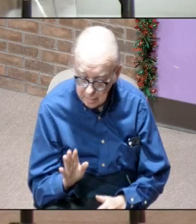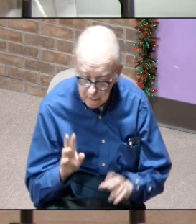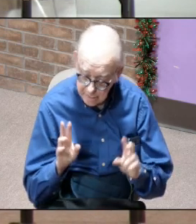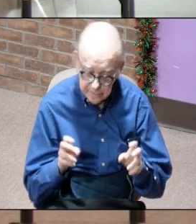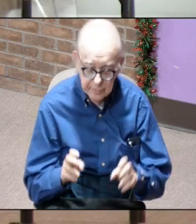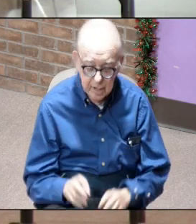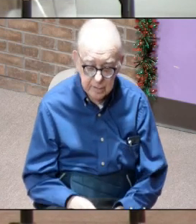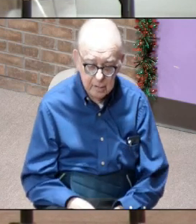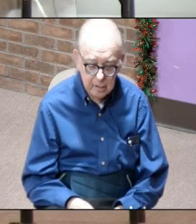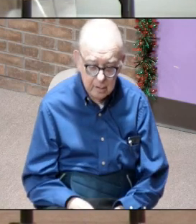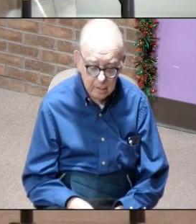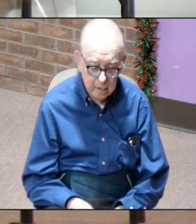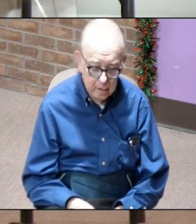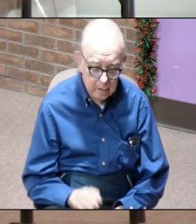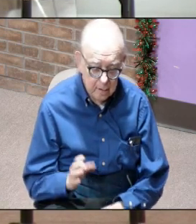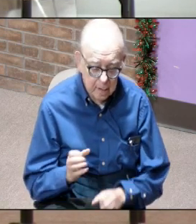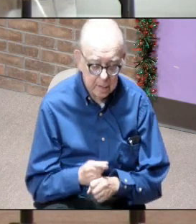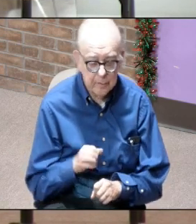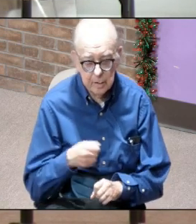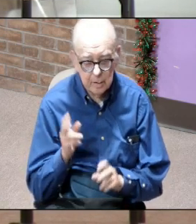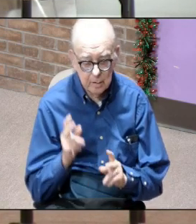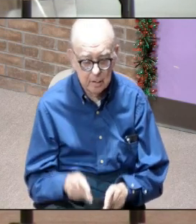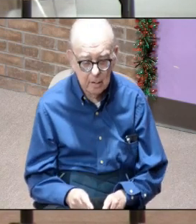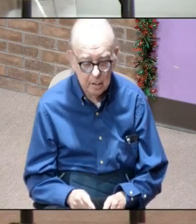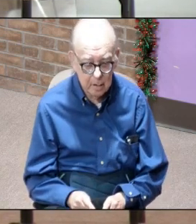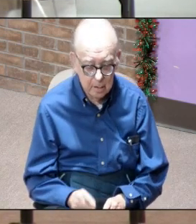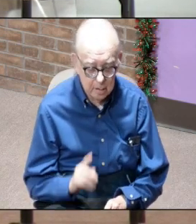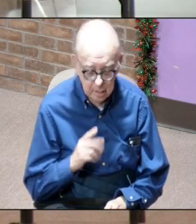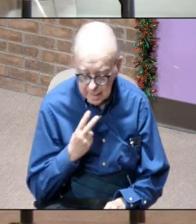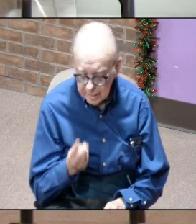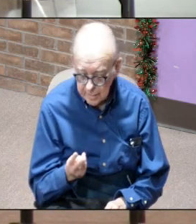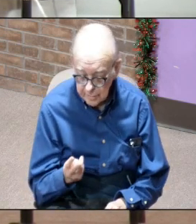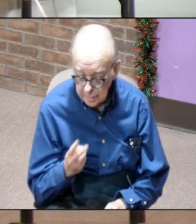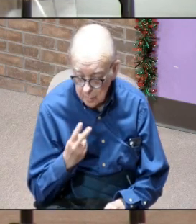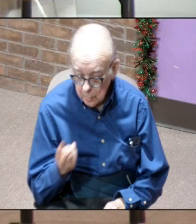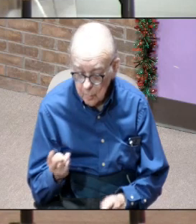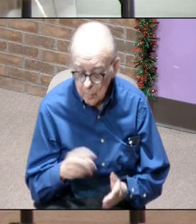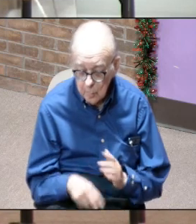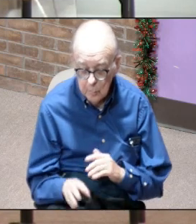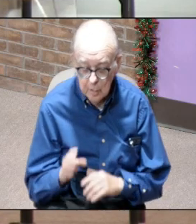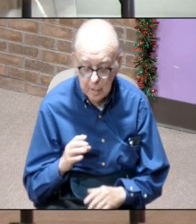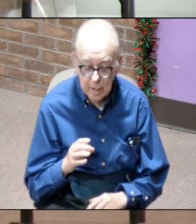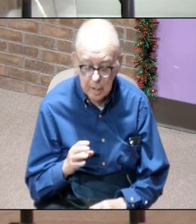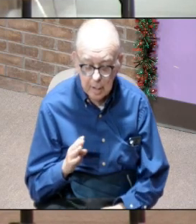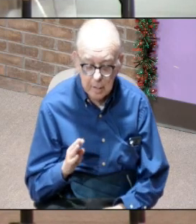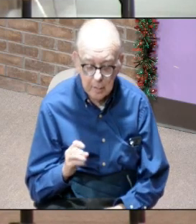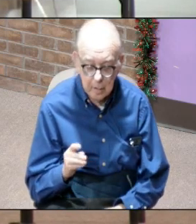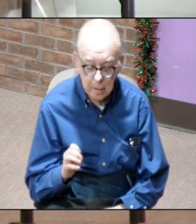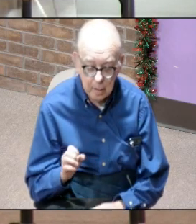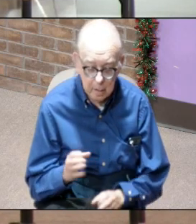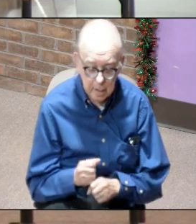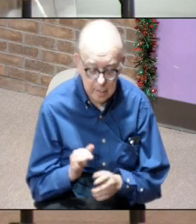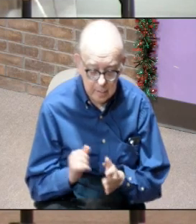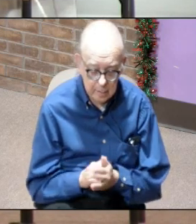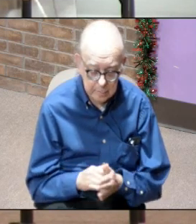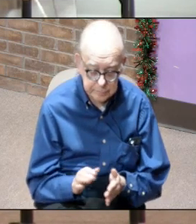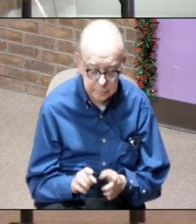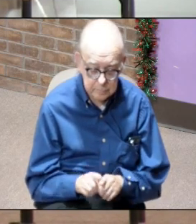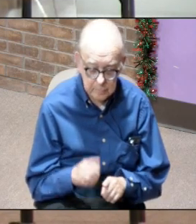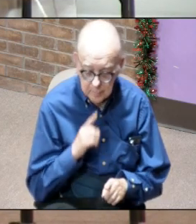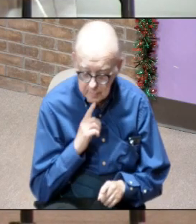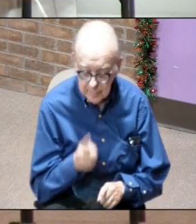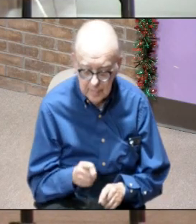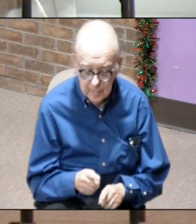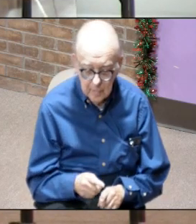phrase. He coined this from someone else, and you better go back and look and see where he coined it from. They are also talking about the